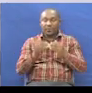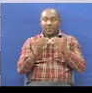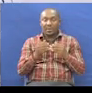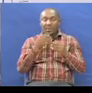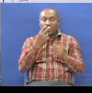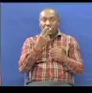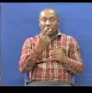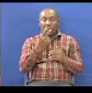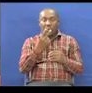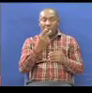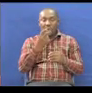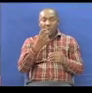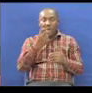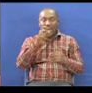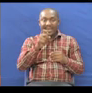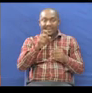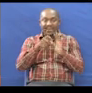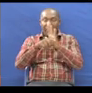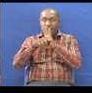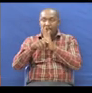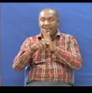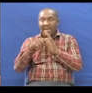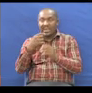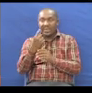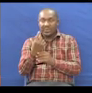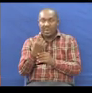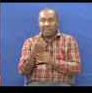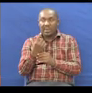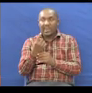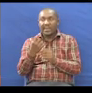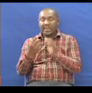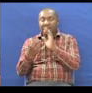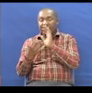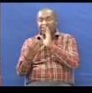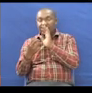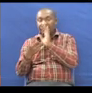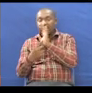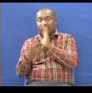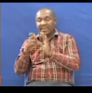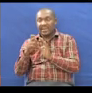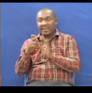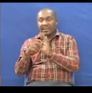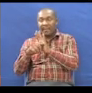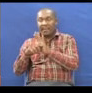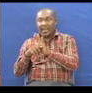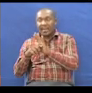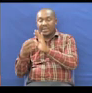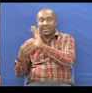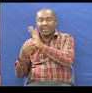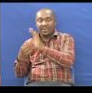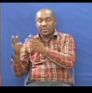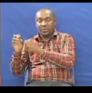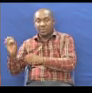0. Again, for the product of any two numbers to be 0, either one or